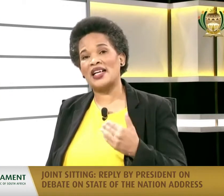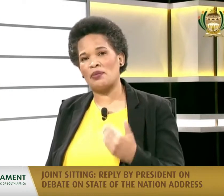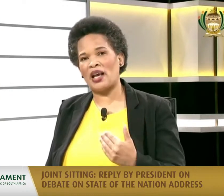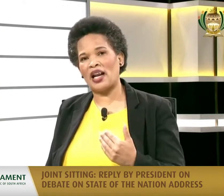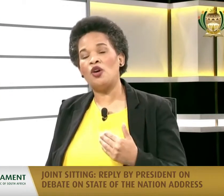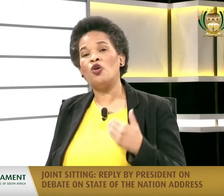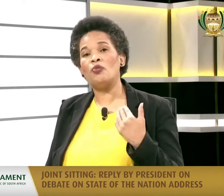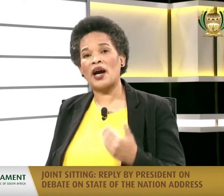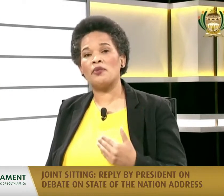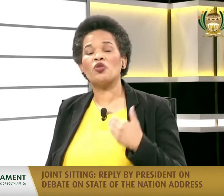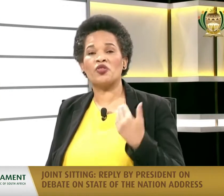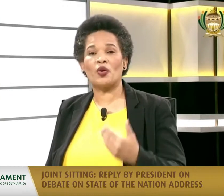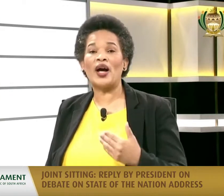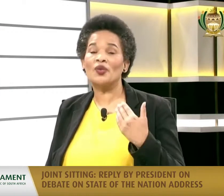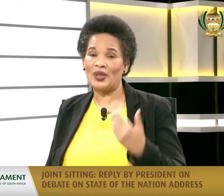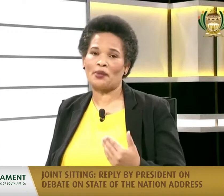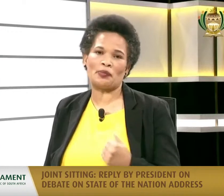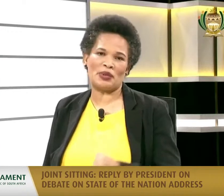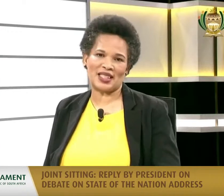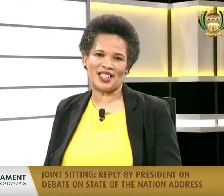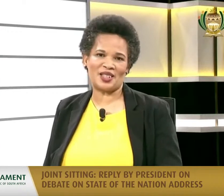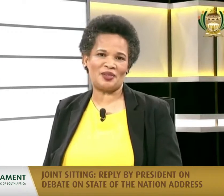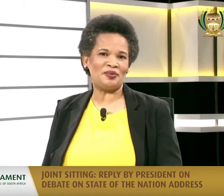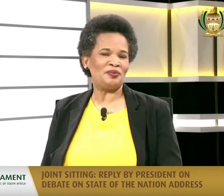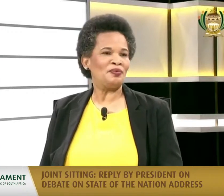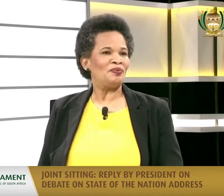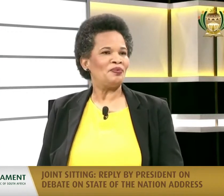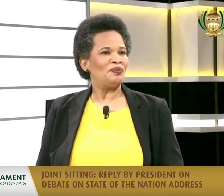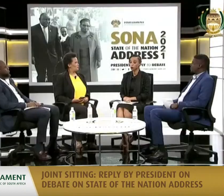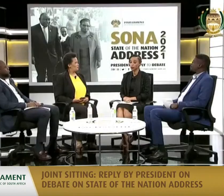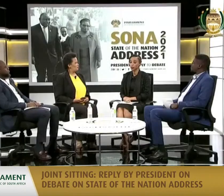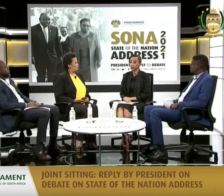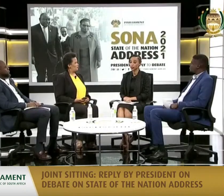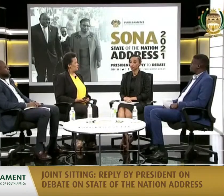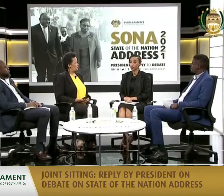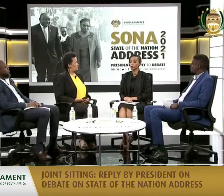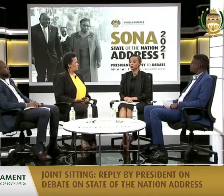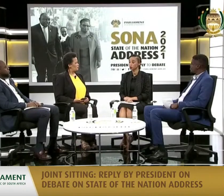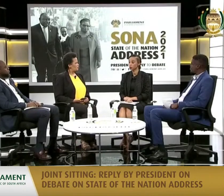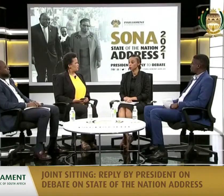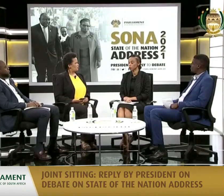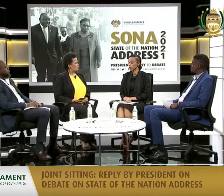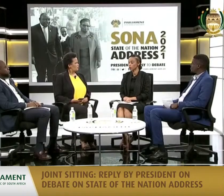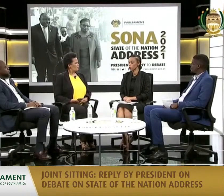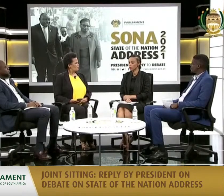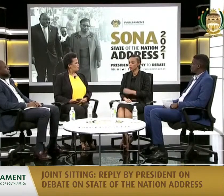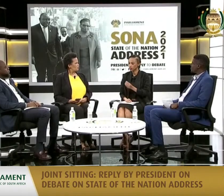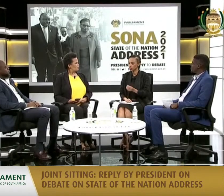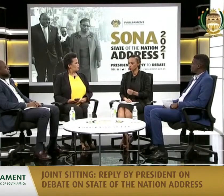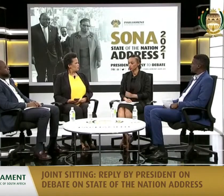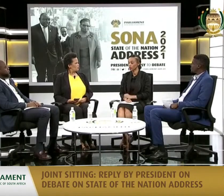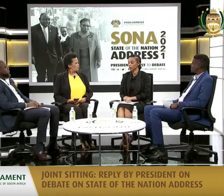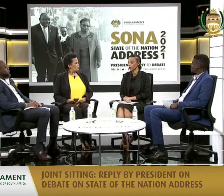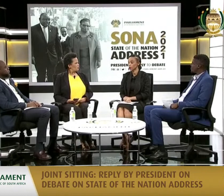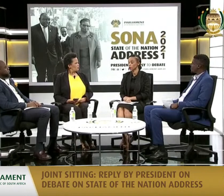ukuthi bangazimela uma ngabe kufikwa kwesama-business. Indeed, and what another very important, one of the key issues that has come up from